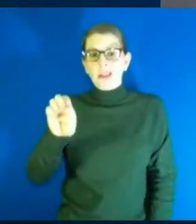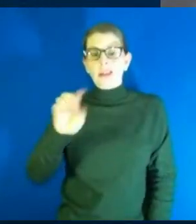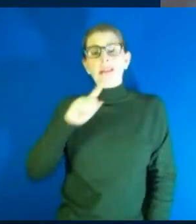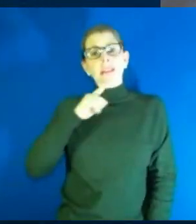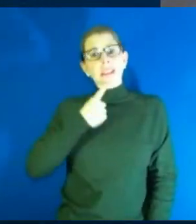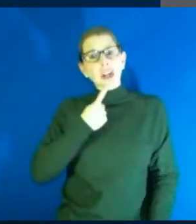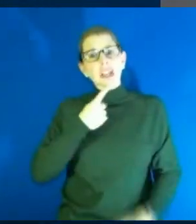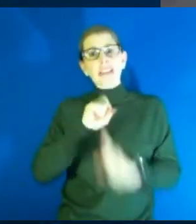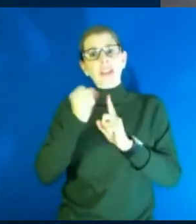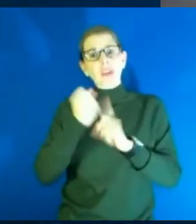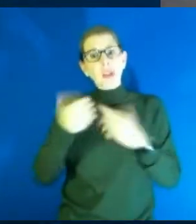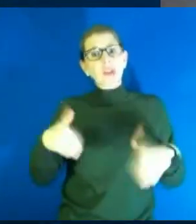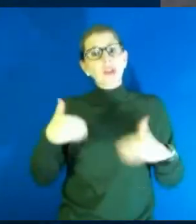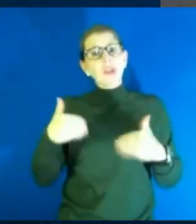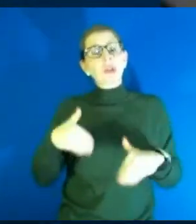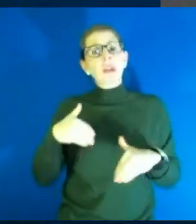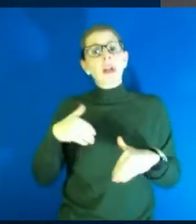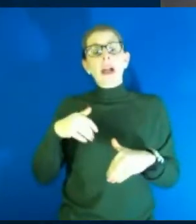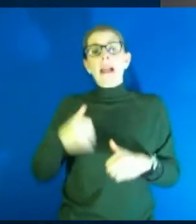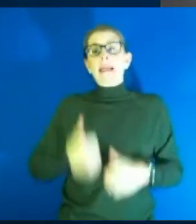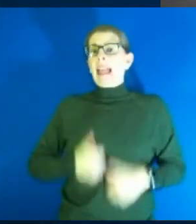to know that life is very short.